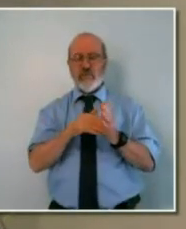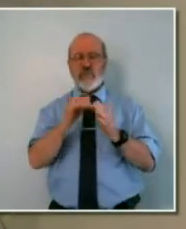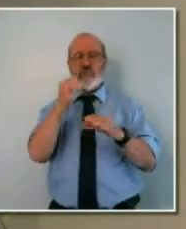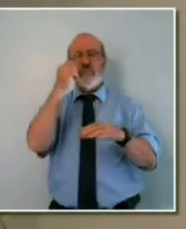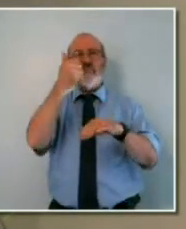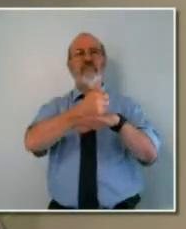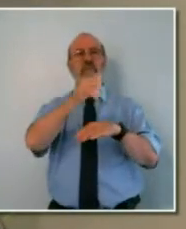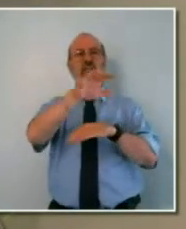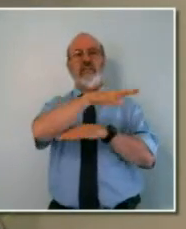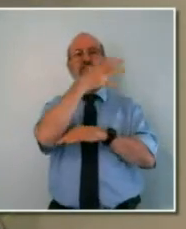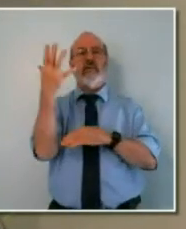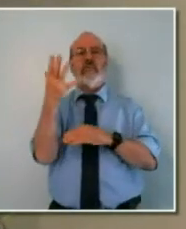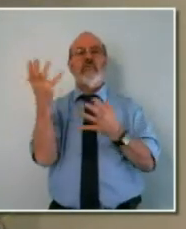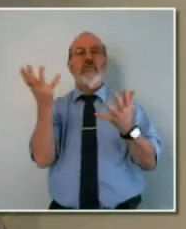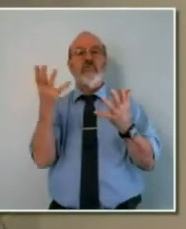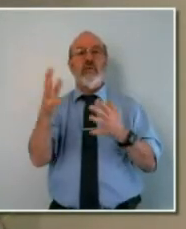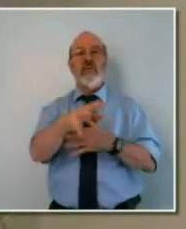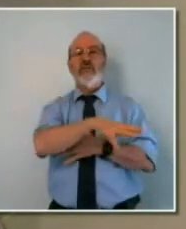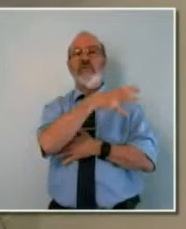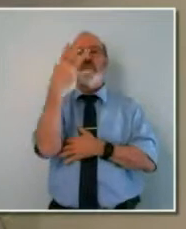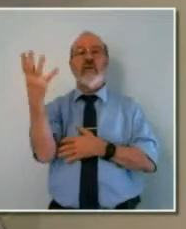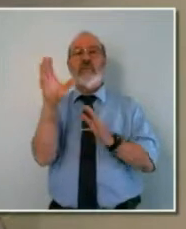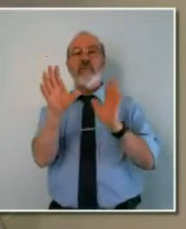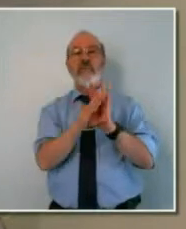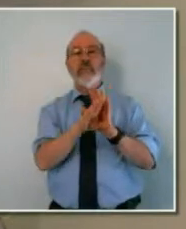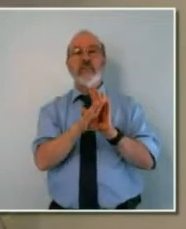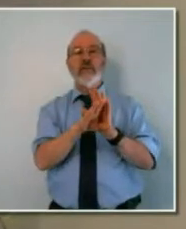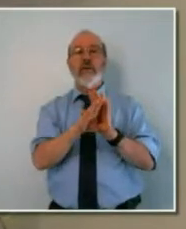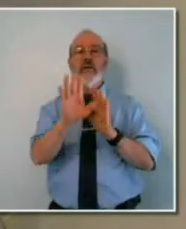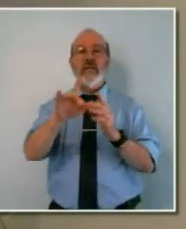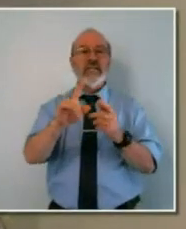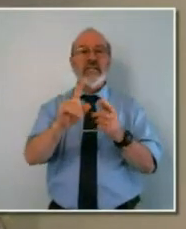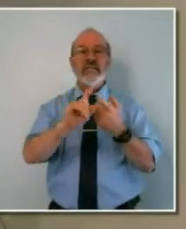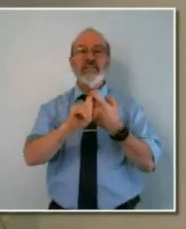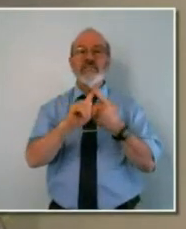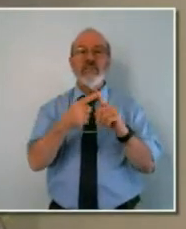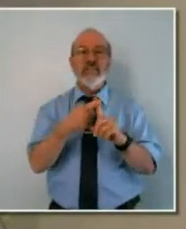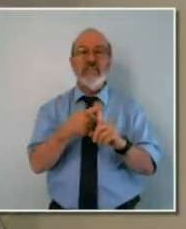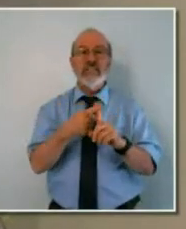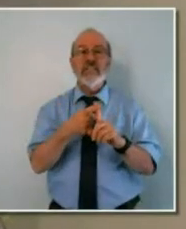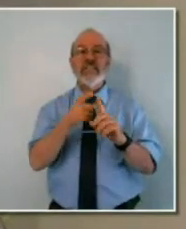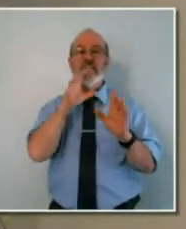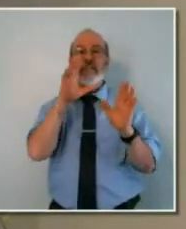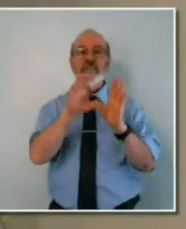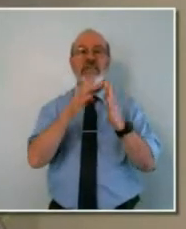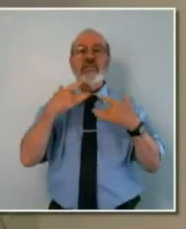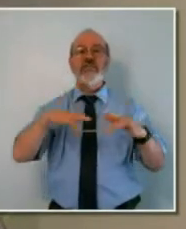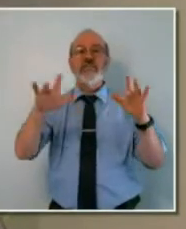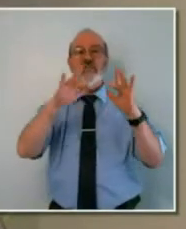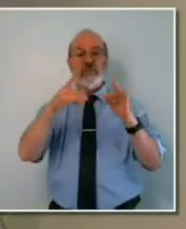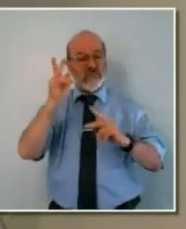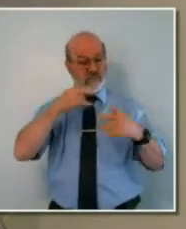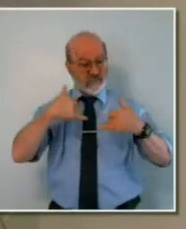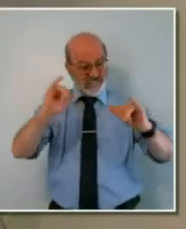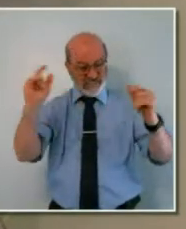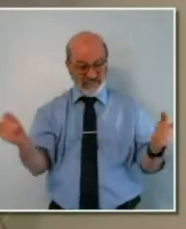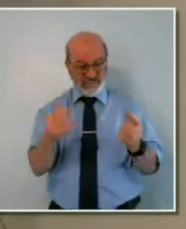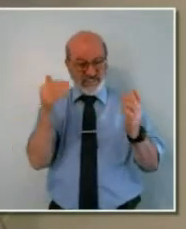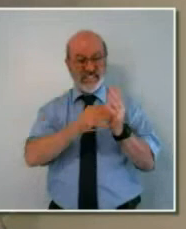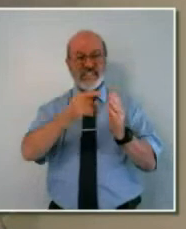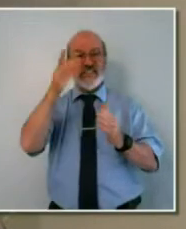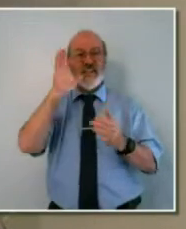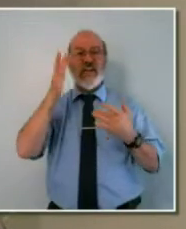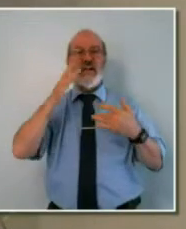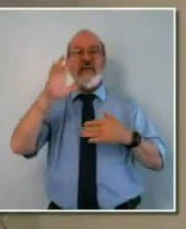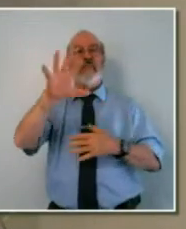sky. So what's the rainbow a picture of? My dear friend, it's a picture of mercy. Man still sins against God, but the rainbow is a